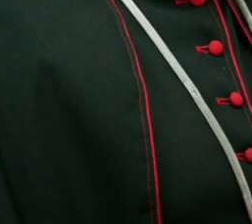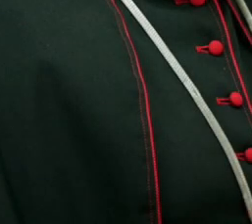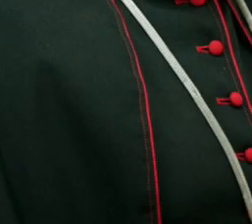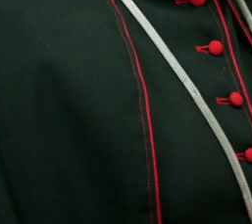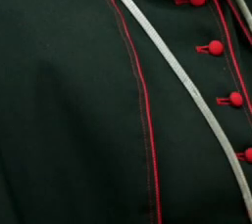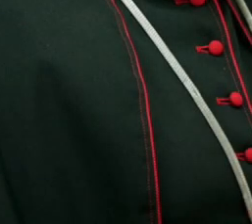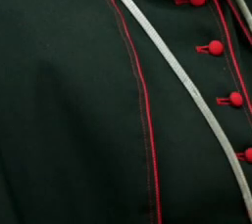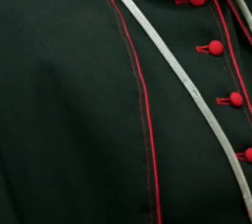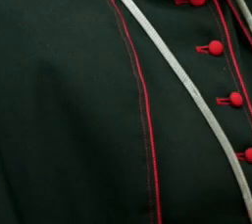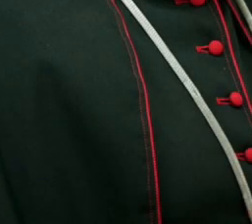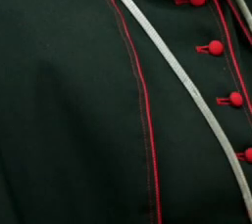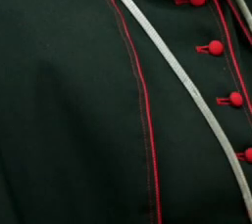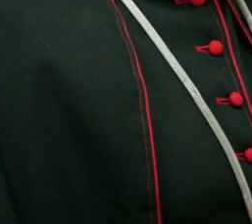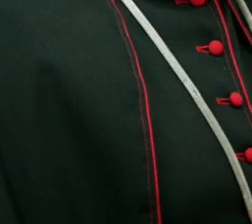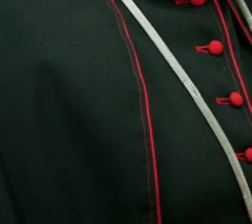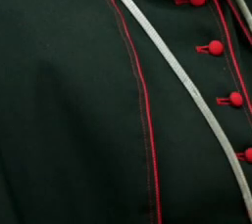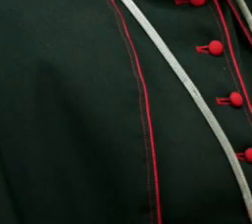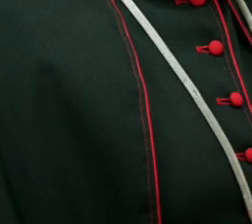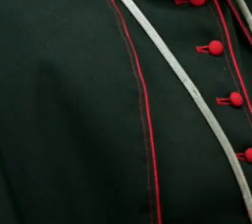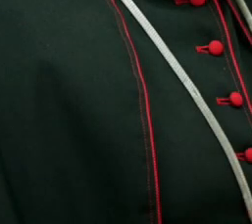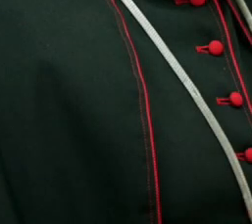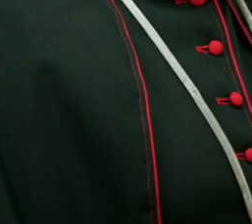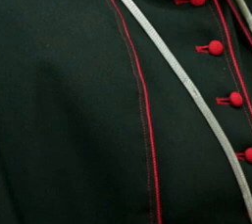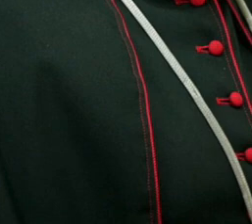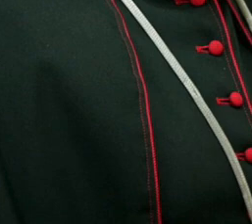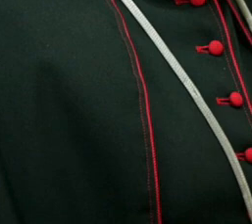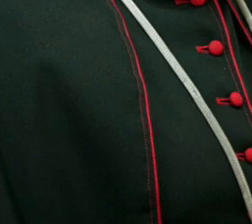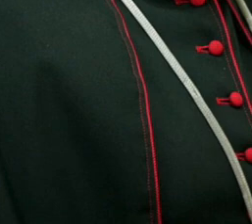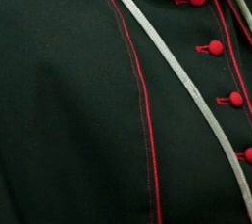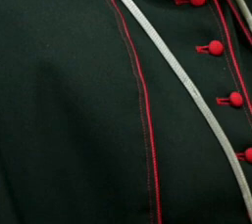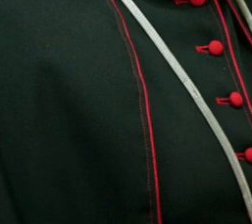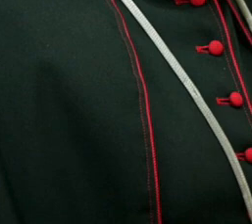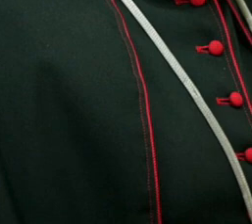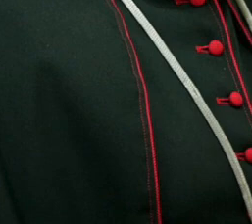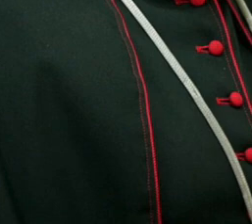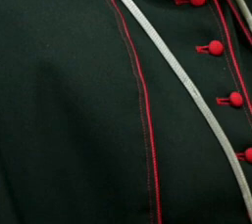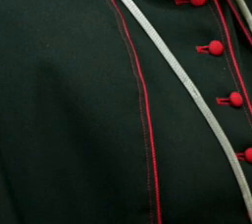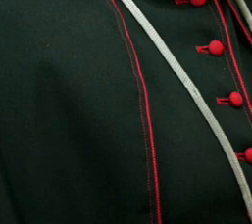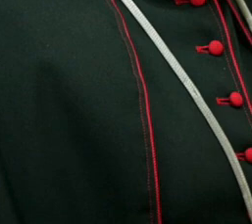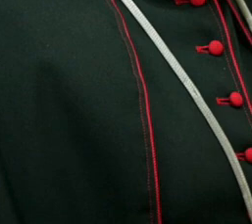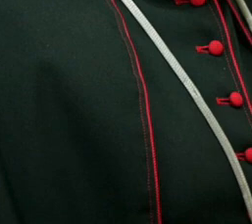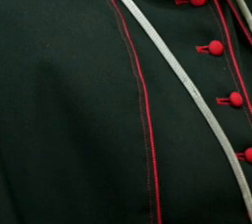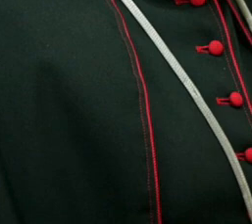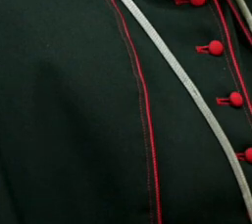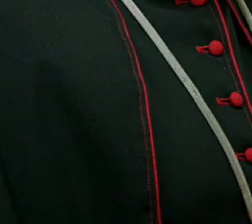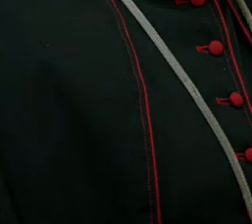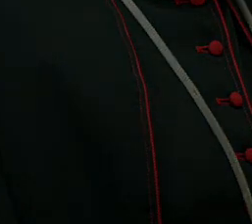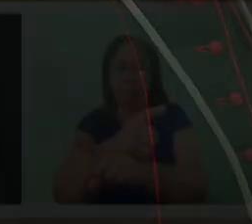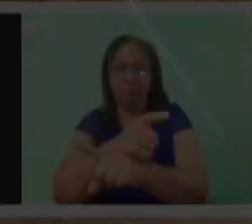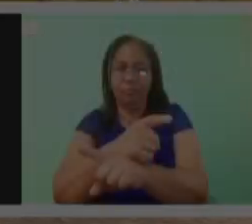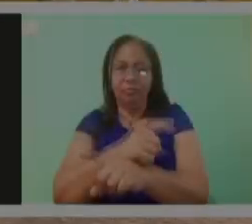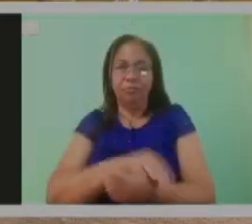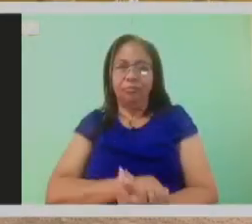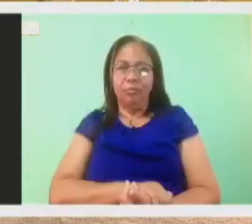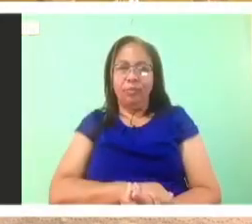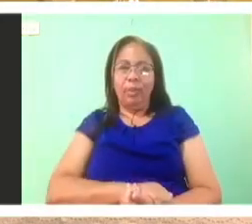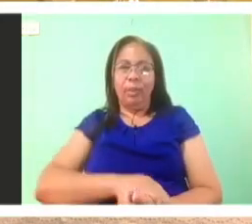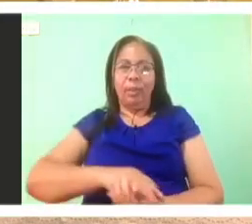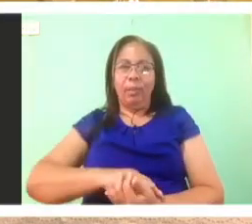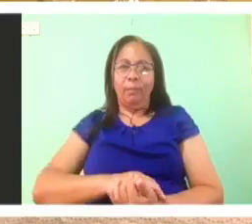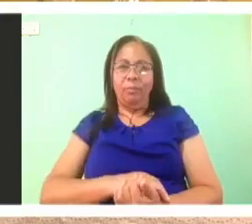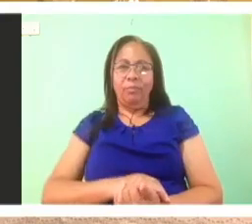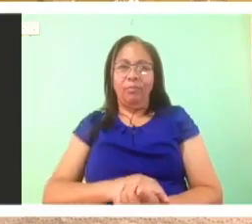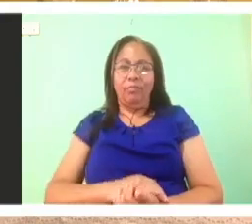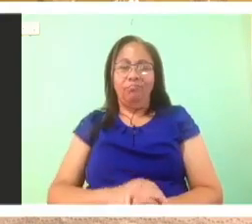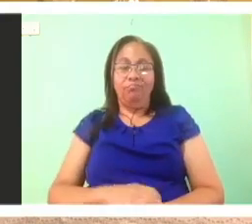The following is a message from the Most Reverend Charles Jason Gordon, Archbishop of Port of Spain. I don't know if